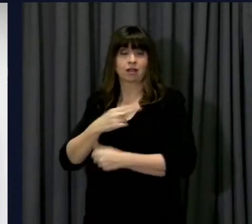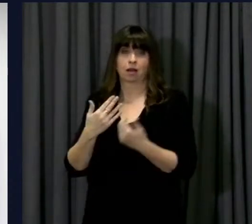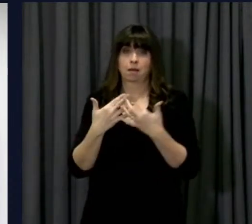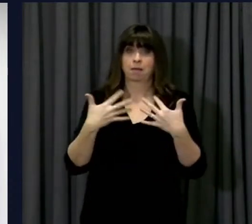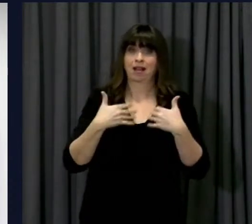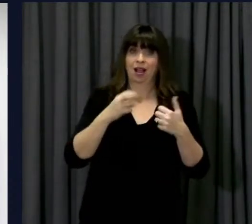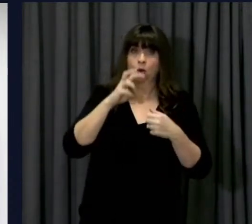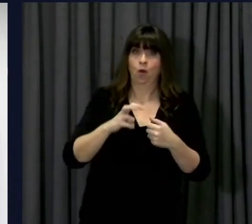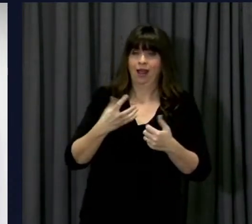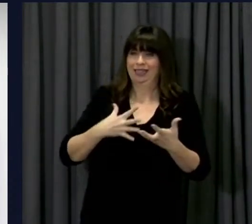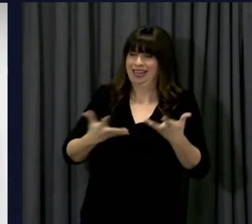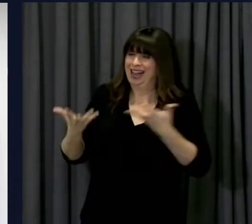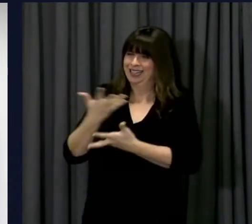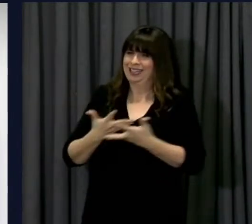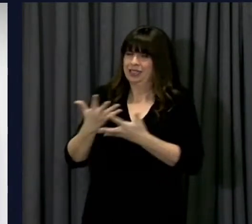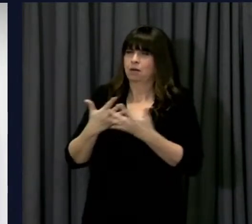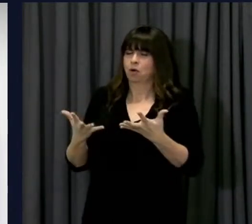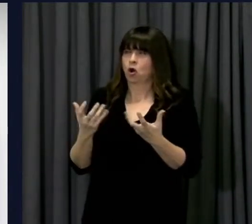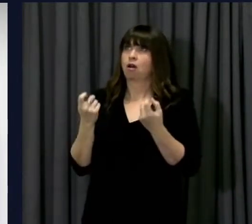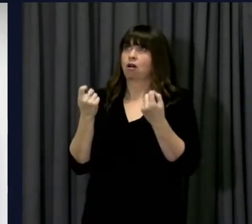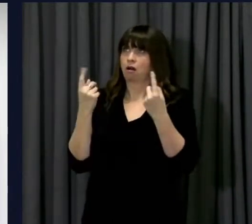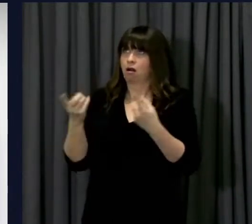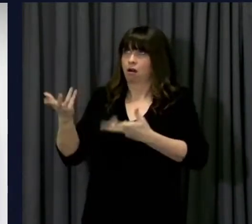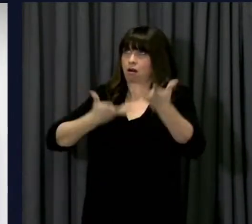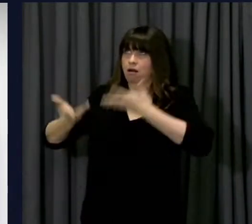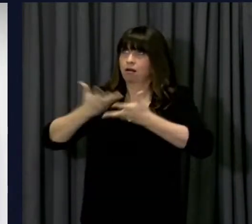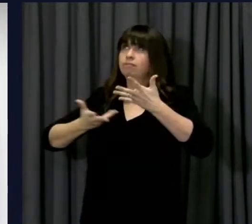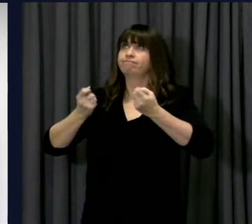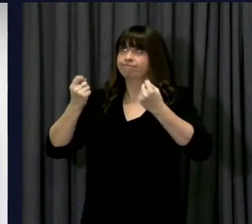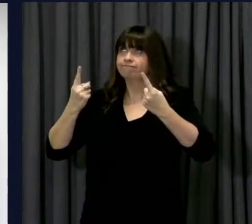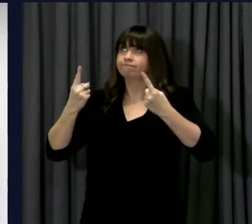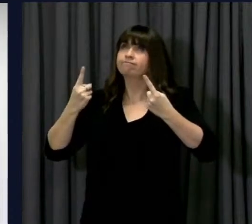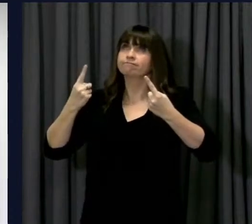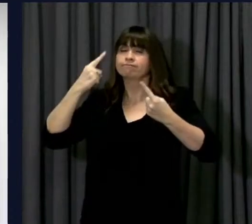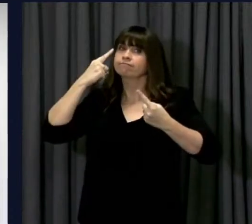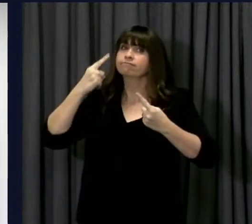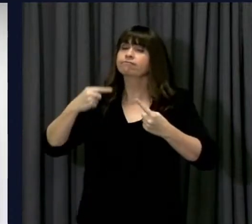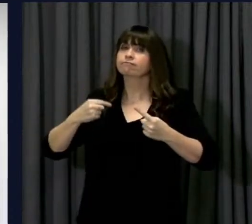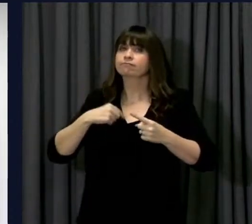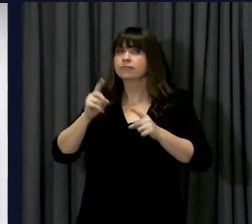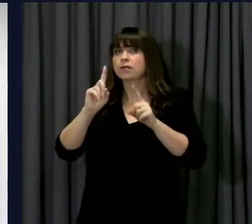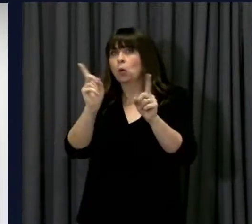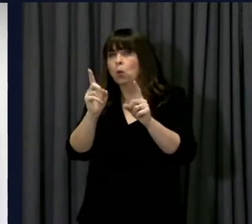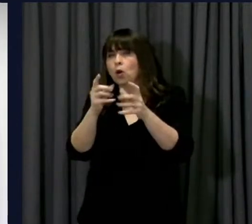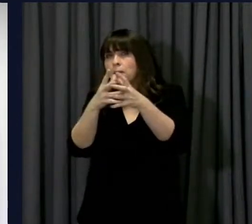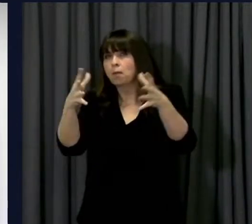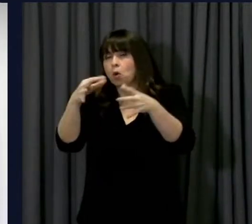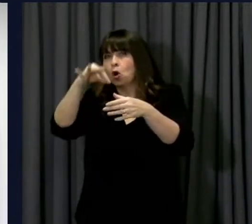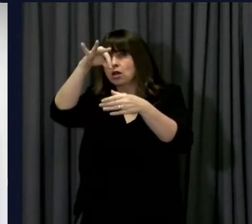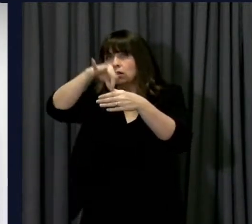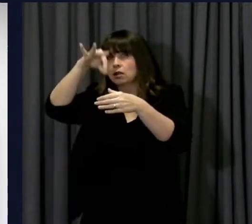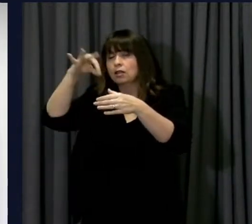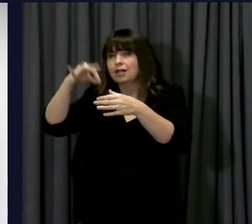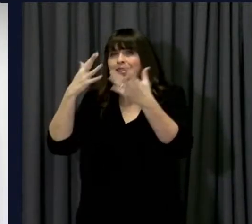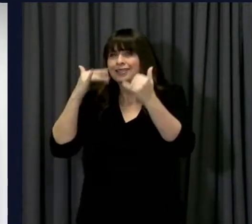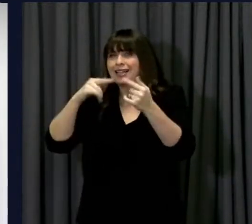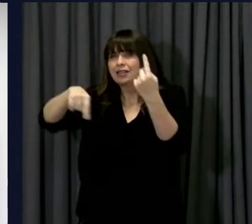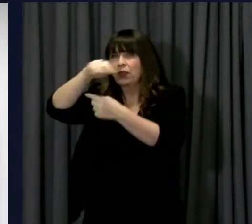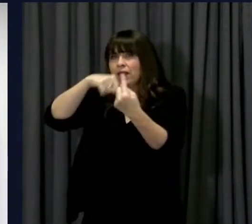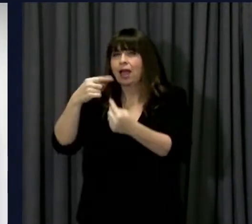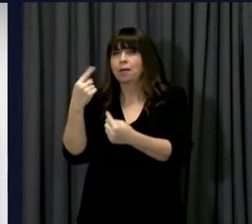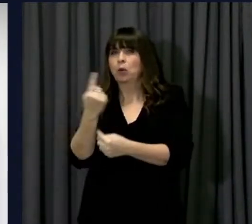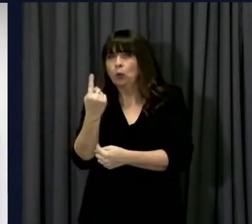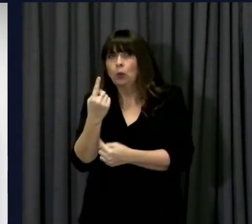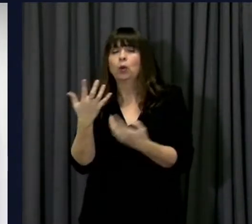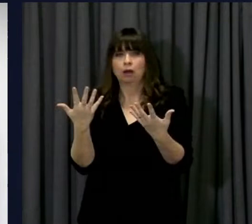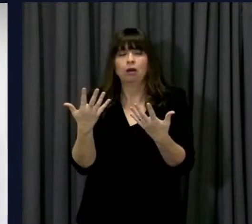to understand more about that, to then make choices about what form of targeted testing that might look like. But I'll obviously have more to